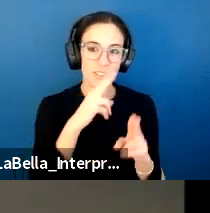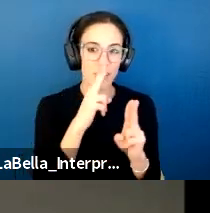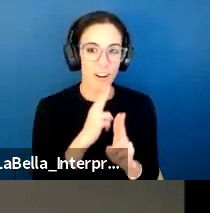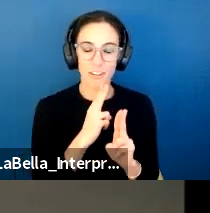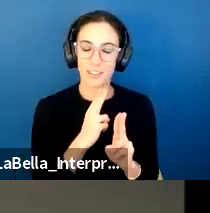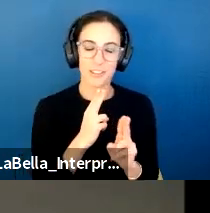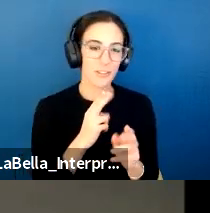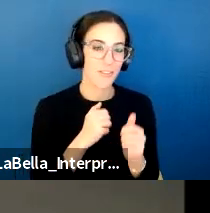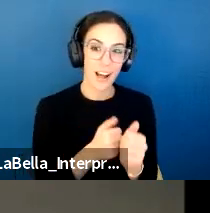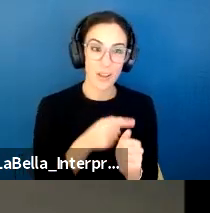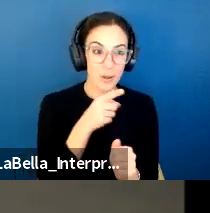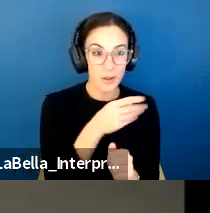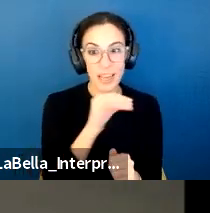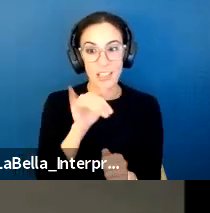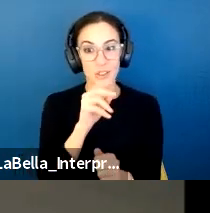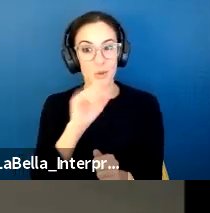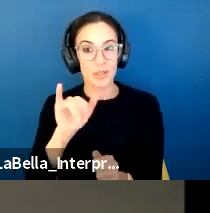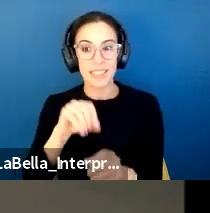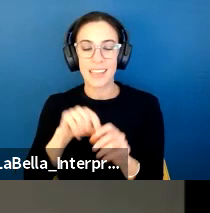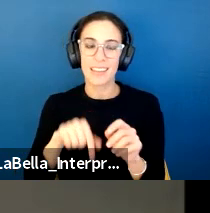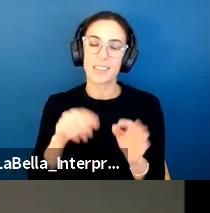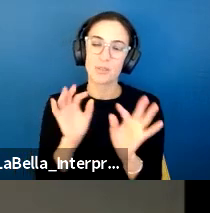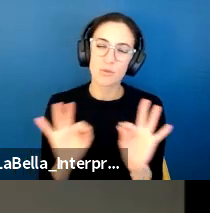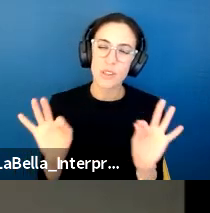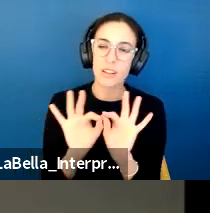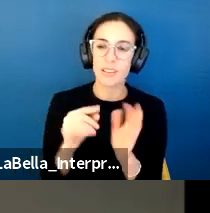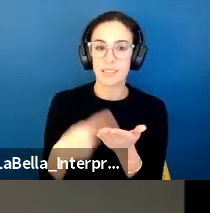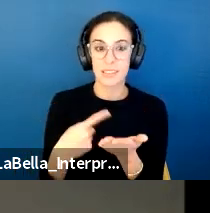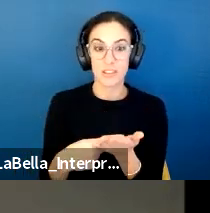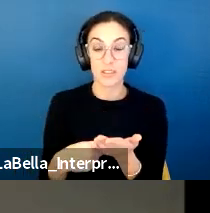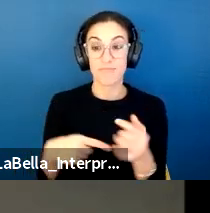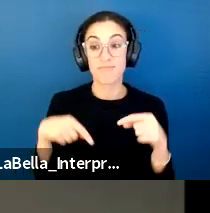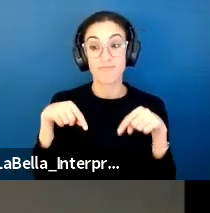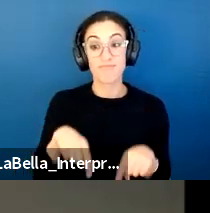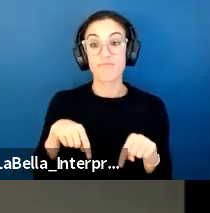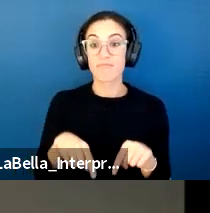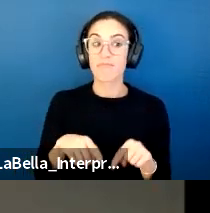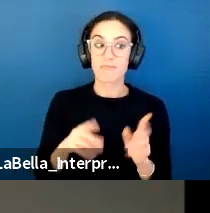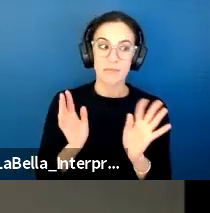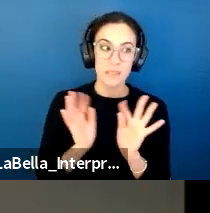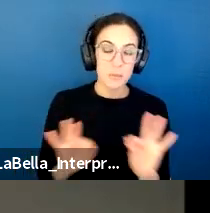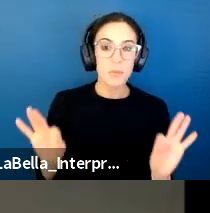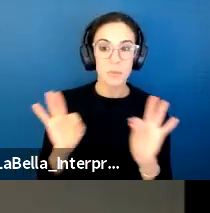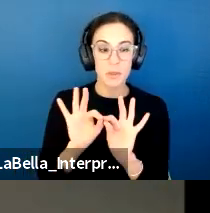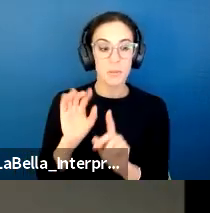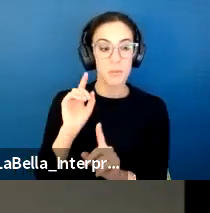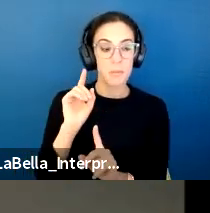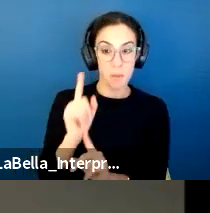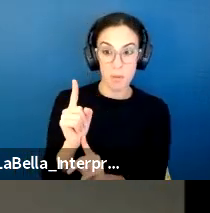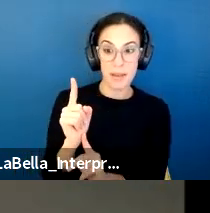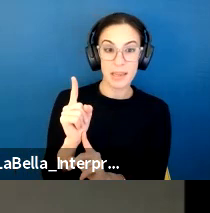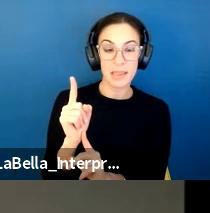this critical discussion. We're at an important moment in